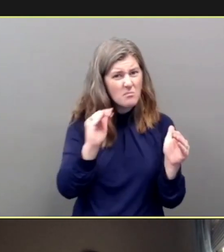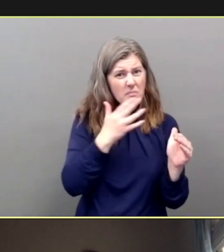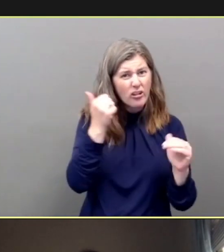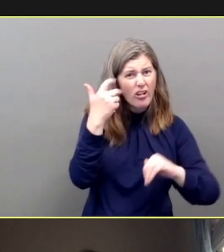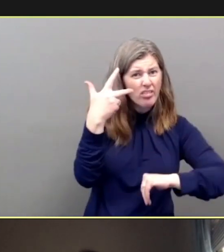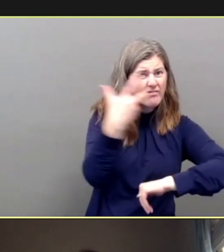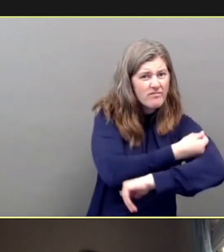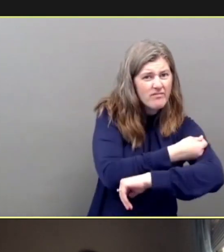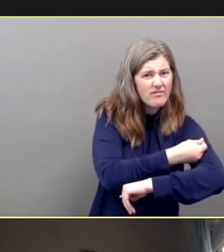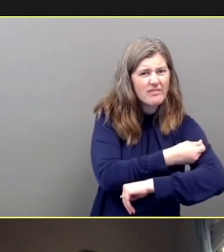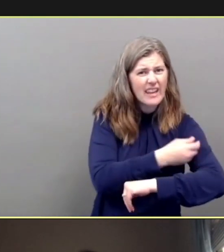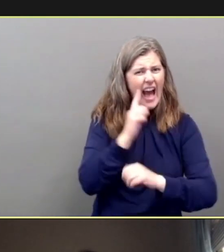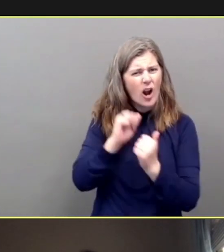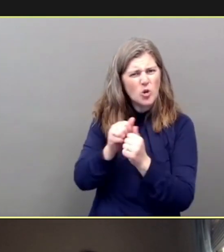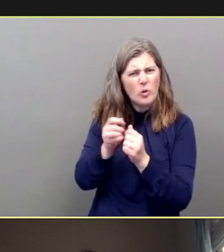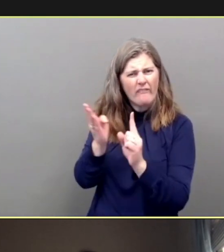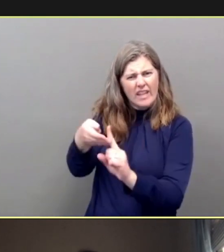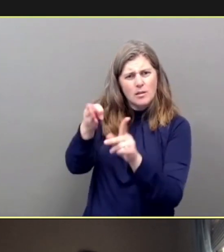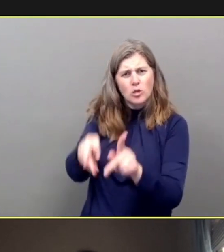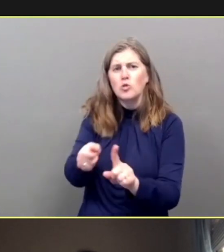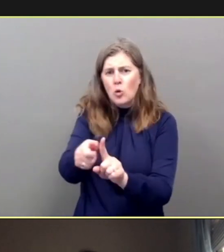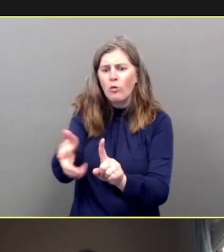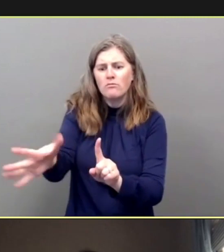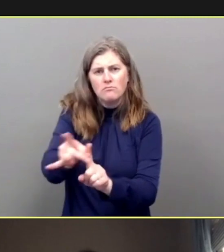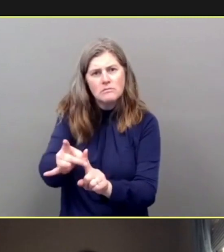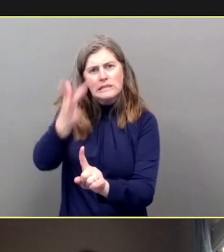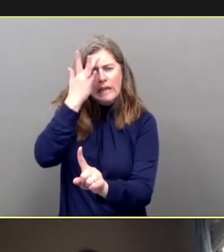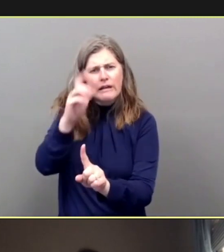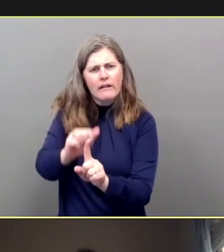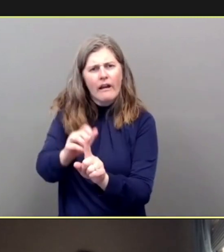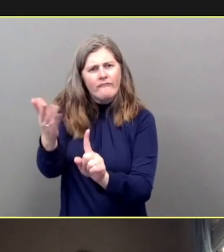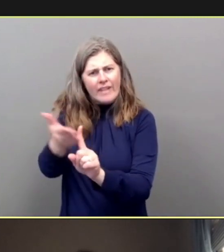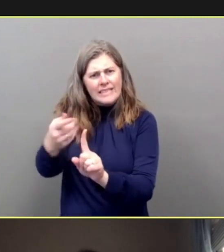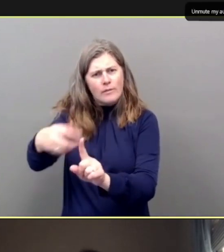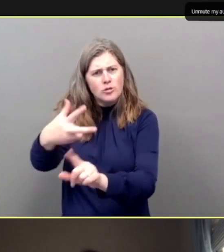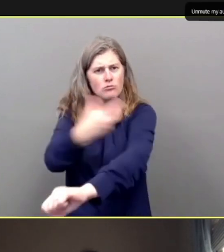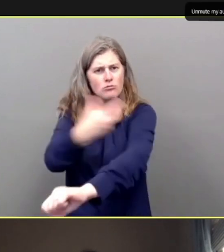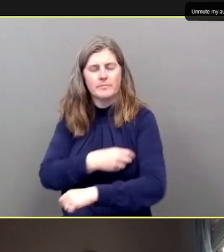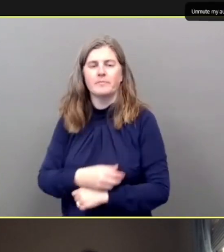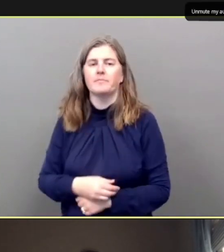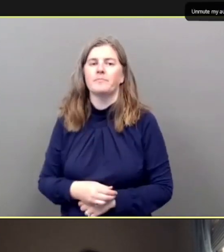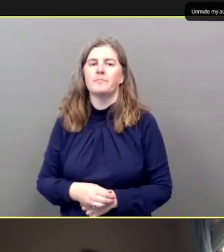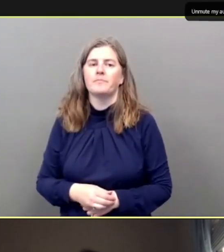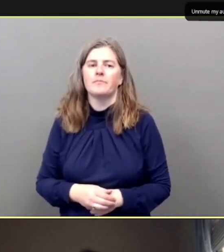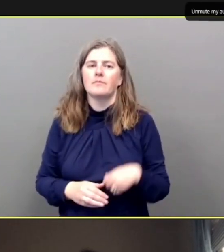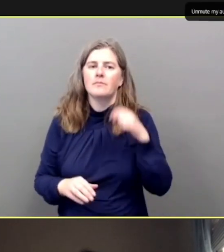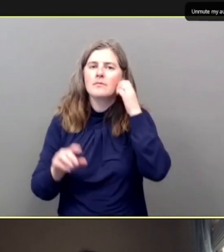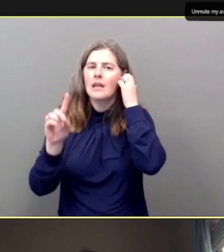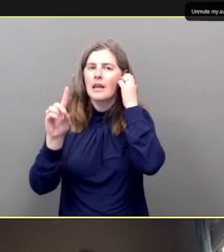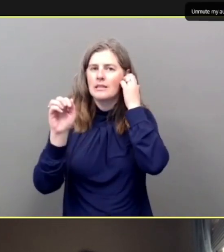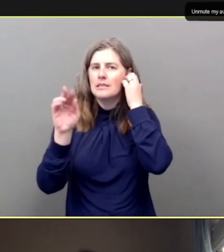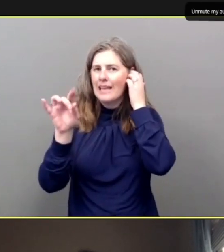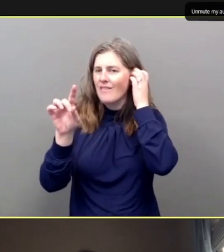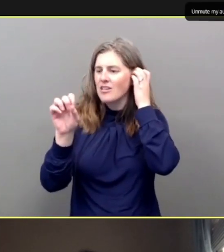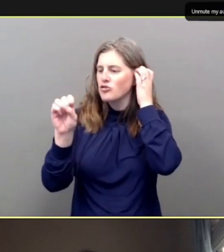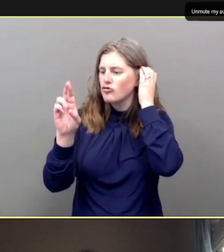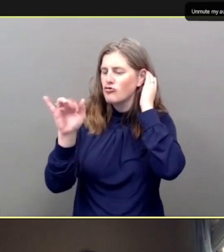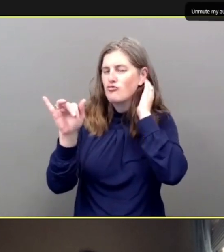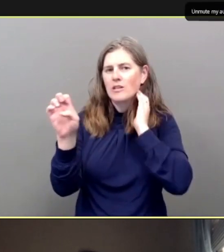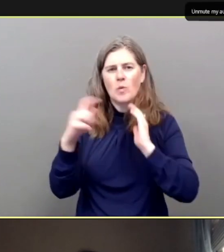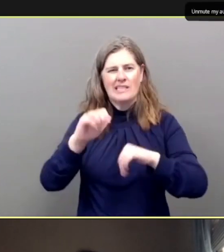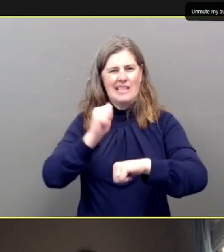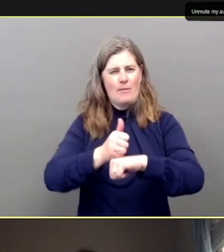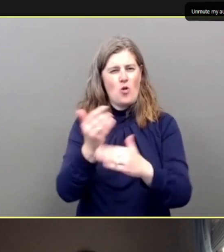COVID infection to get a vaccine? Thanks. Yeah, Chris, we're decided to establish a new